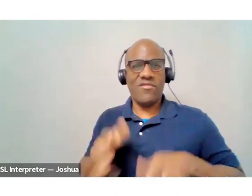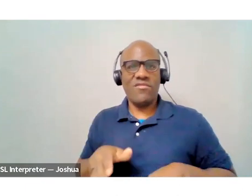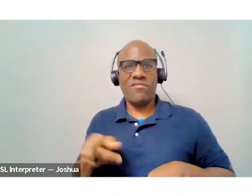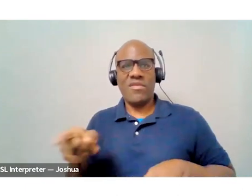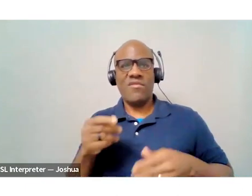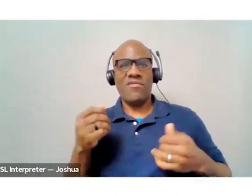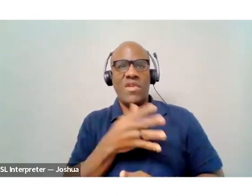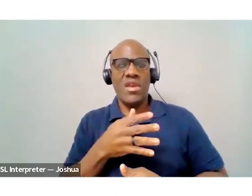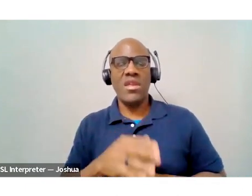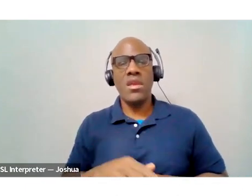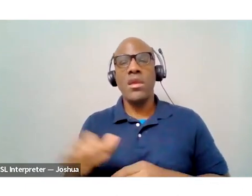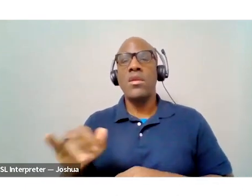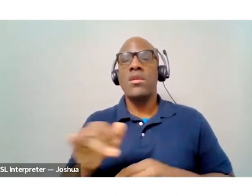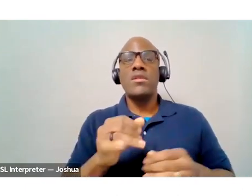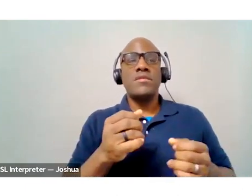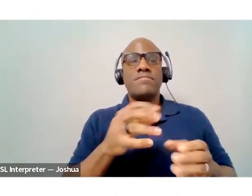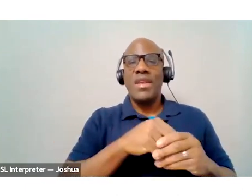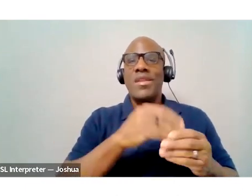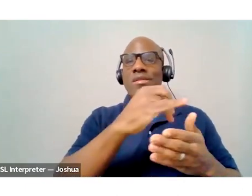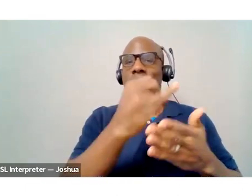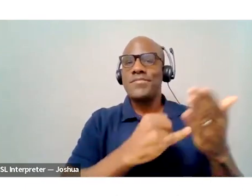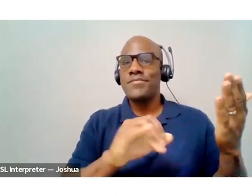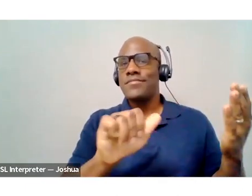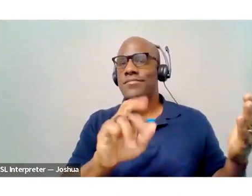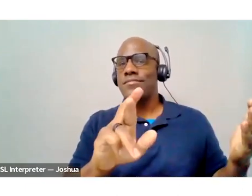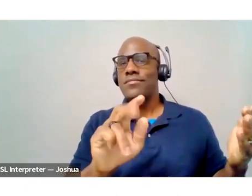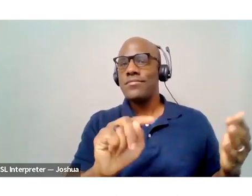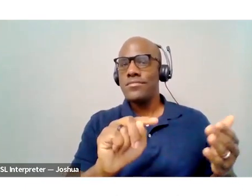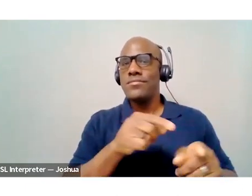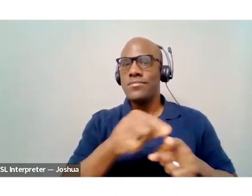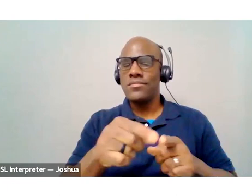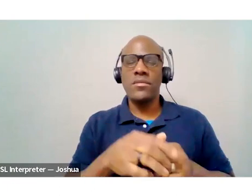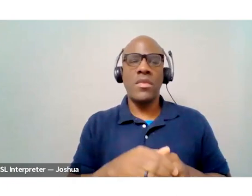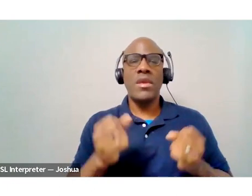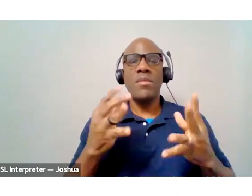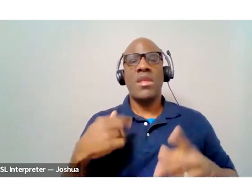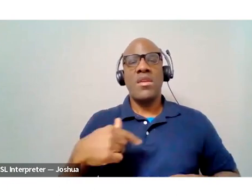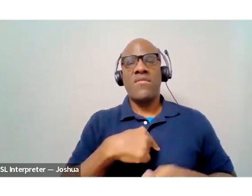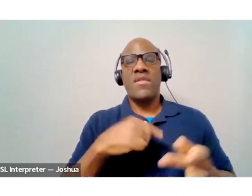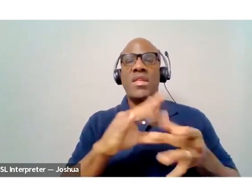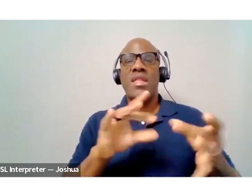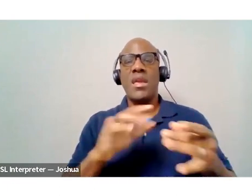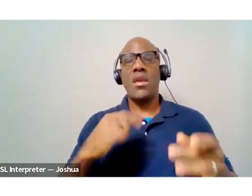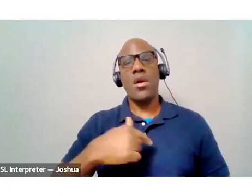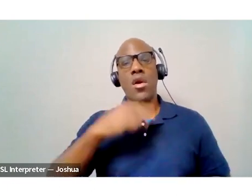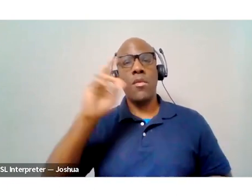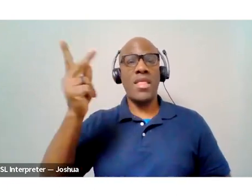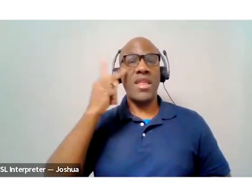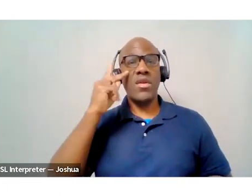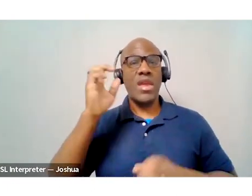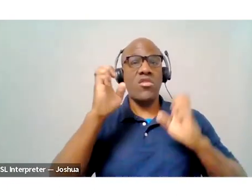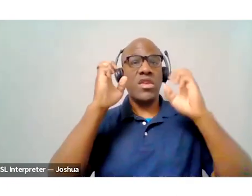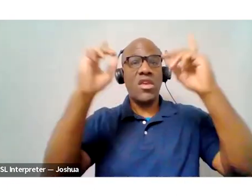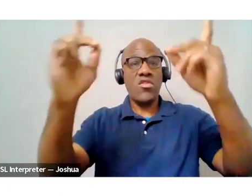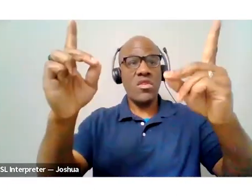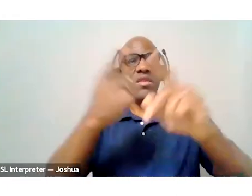artistry. A lot of us say we're so glad that our political education came from being in person, where we could test out